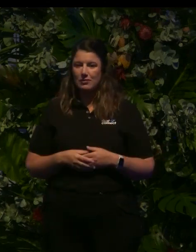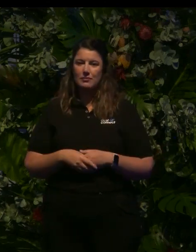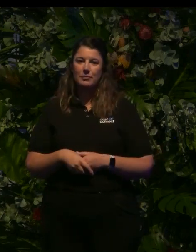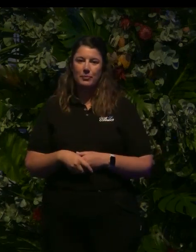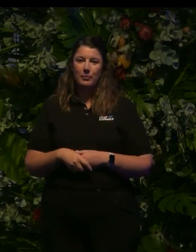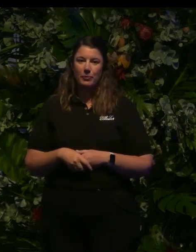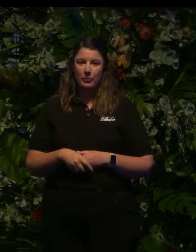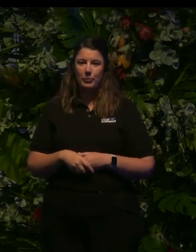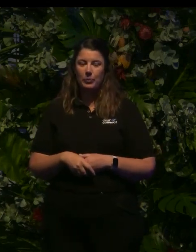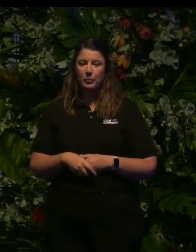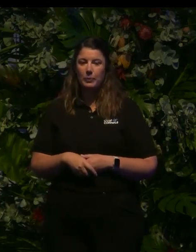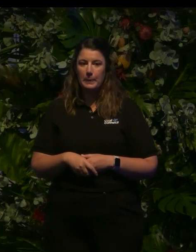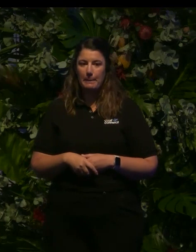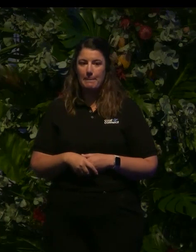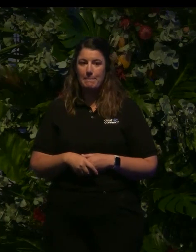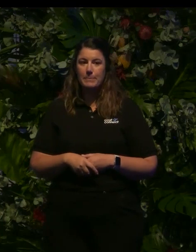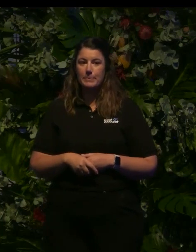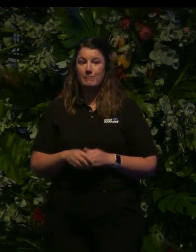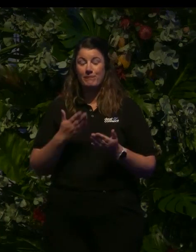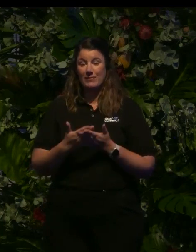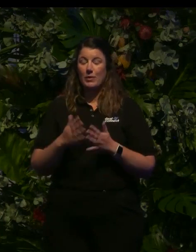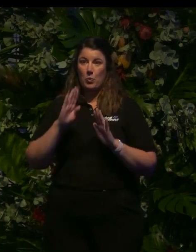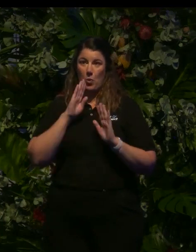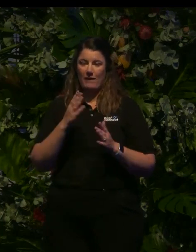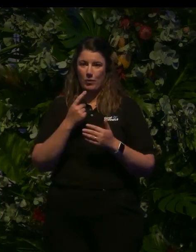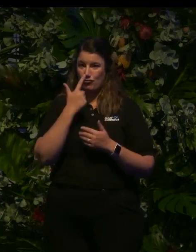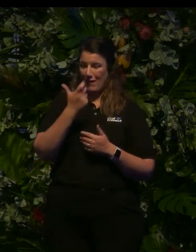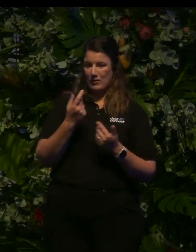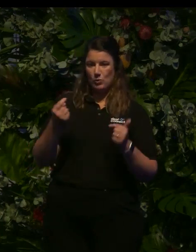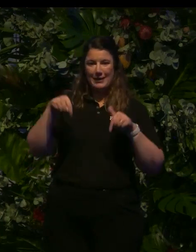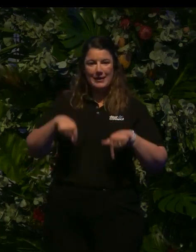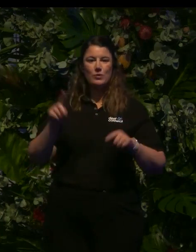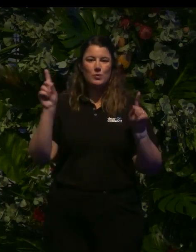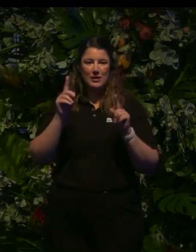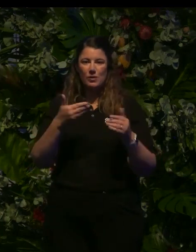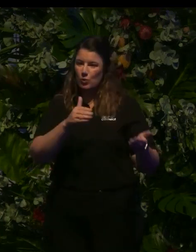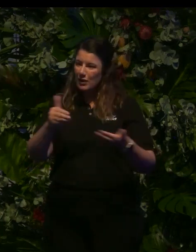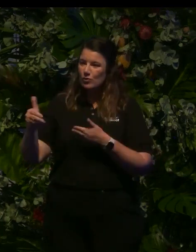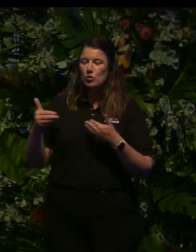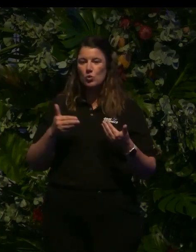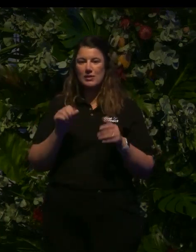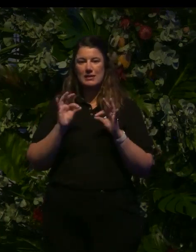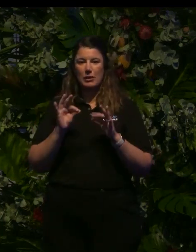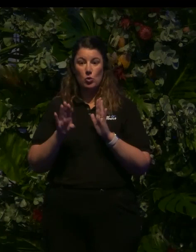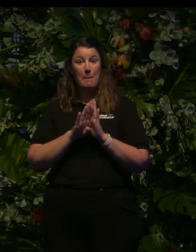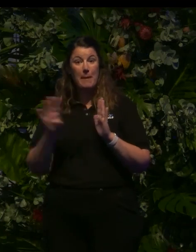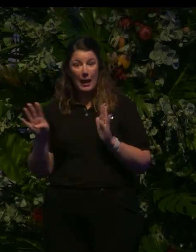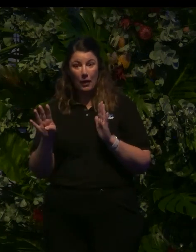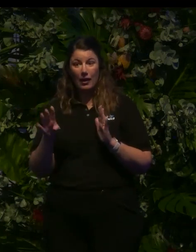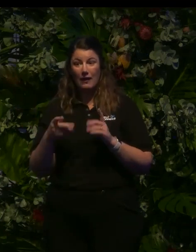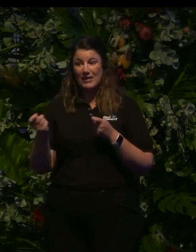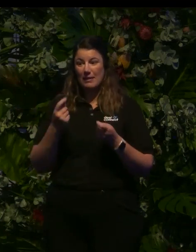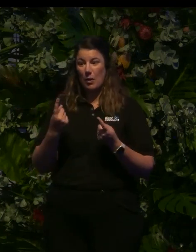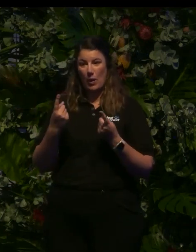it is obviously a great privilege to be here today to introduce this special panel facilitated by one